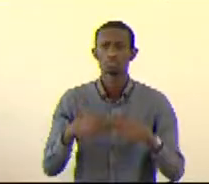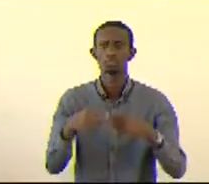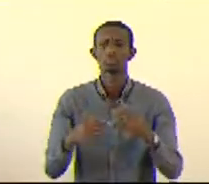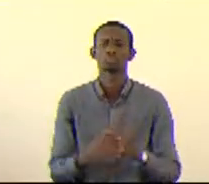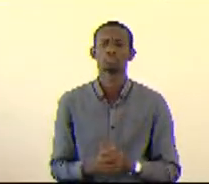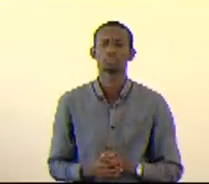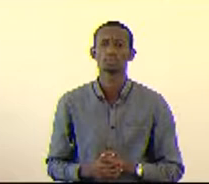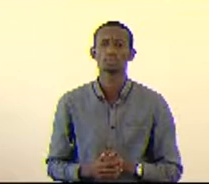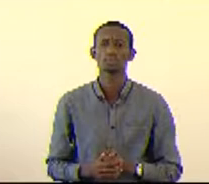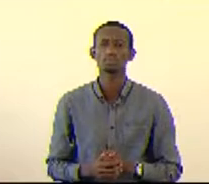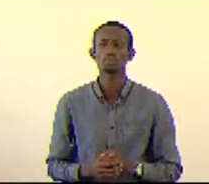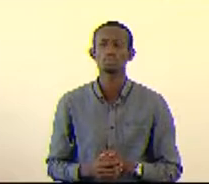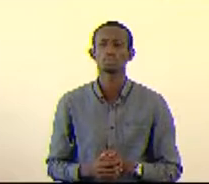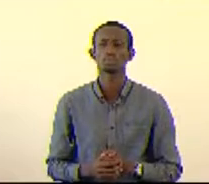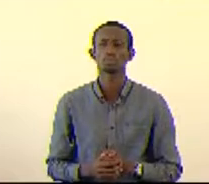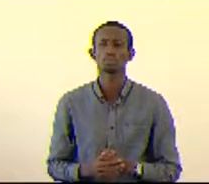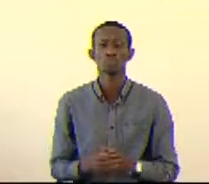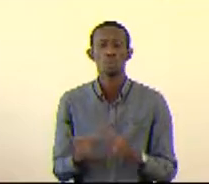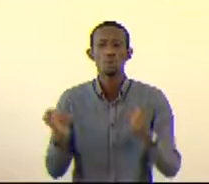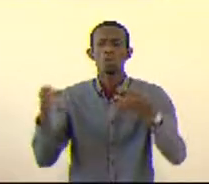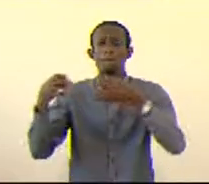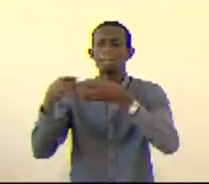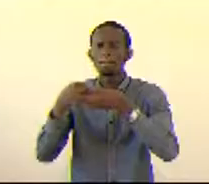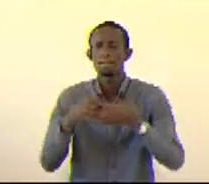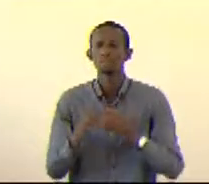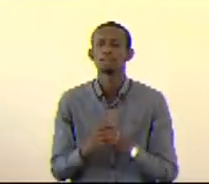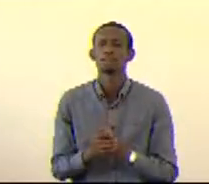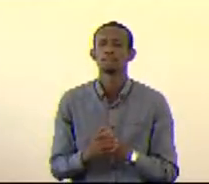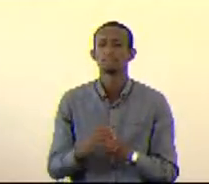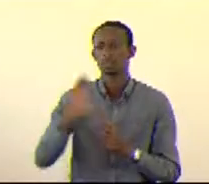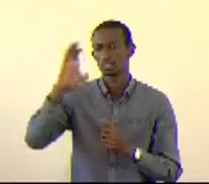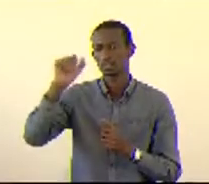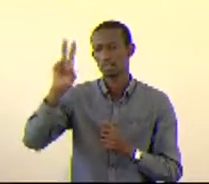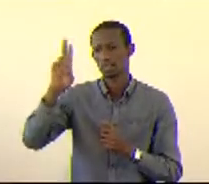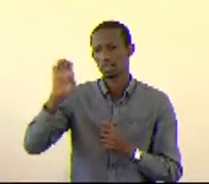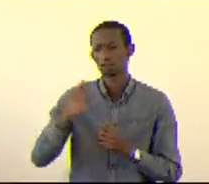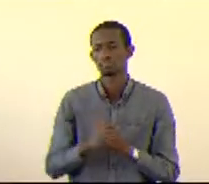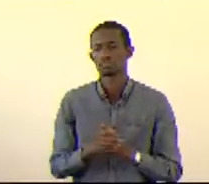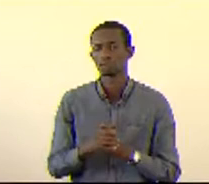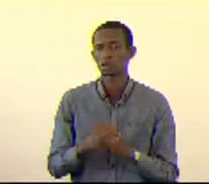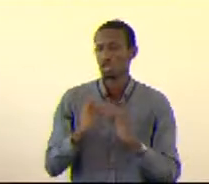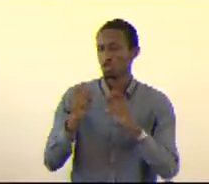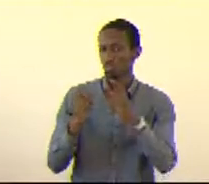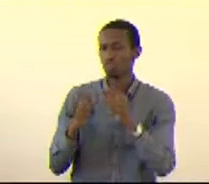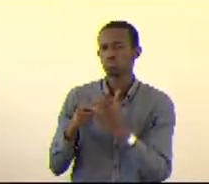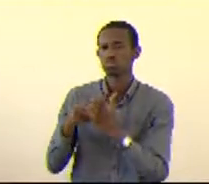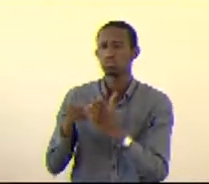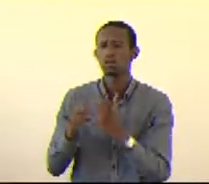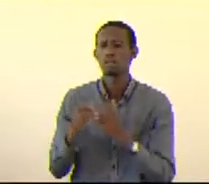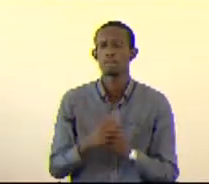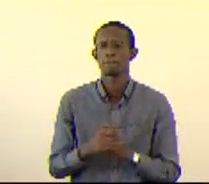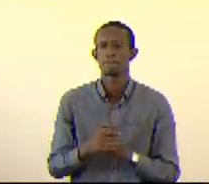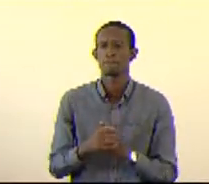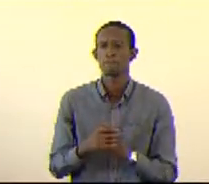is the combined curves. If you have got both the cooling curve and heating curve of water,